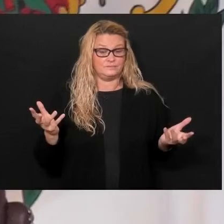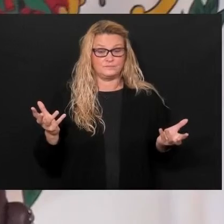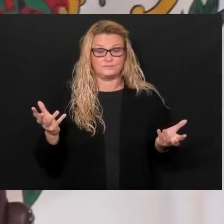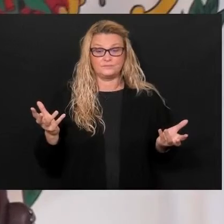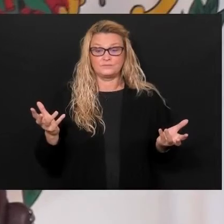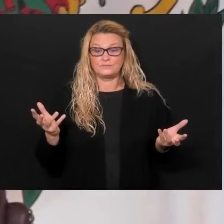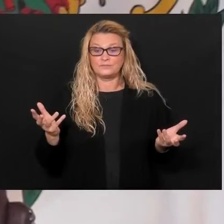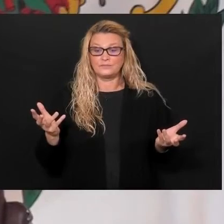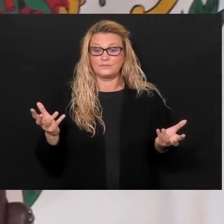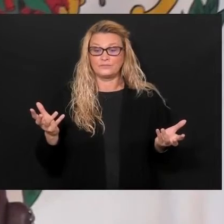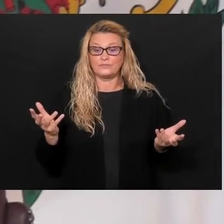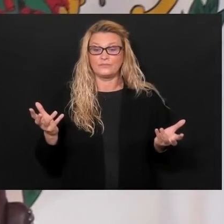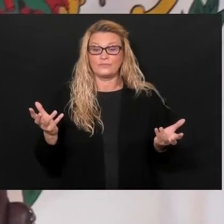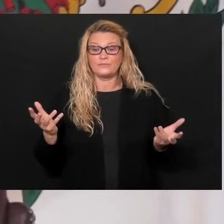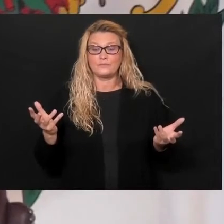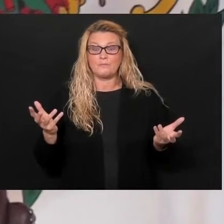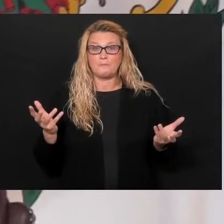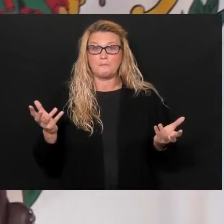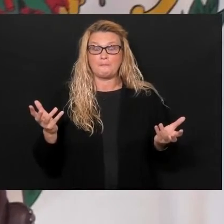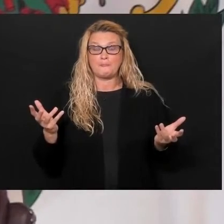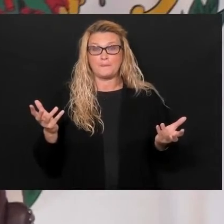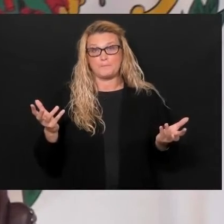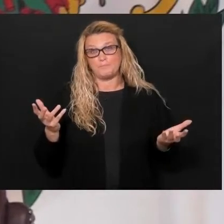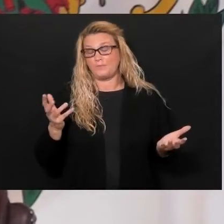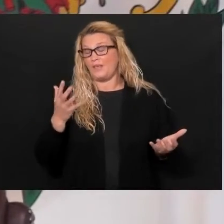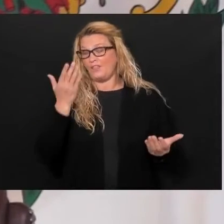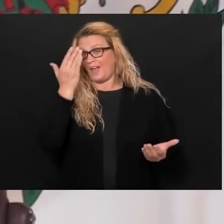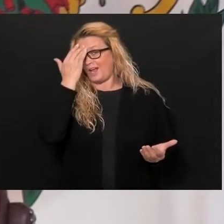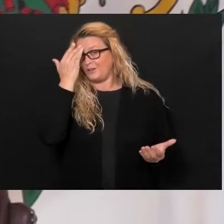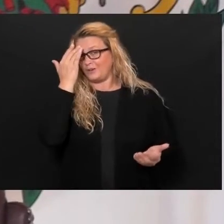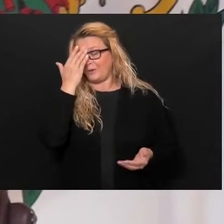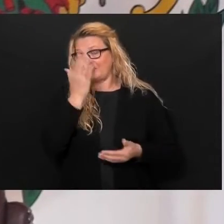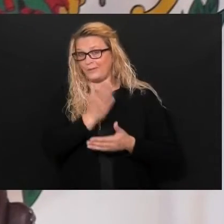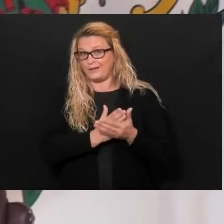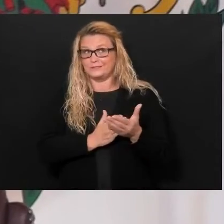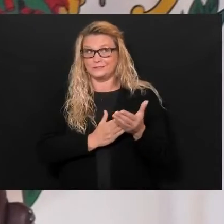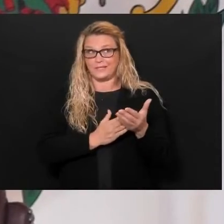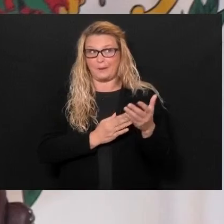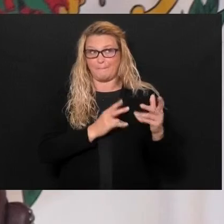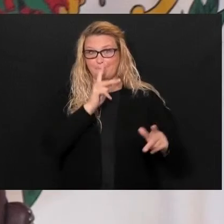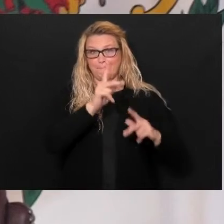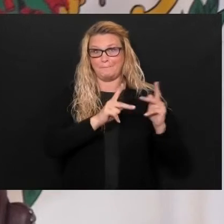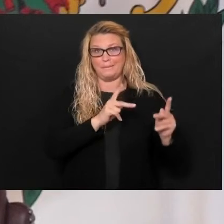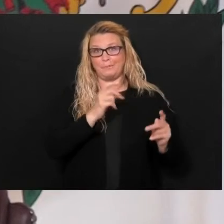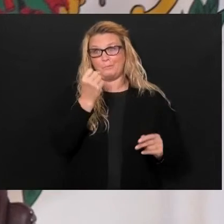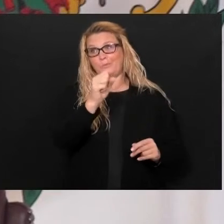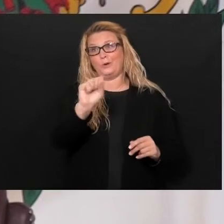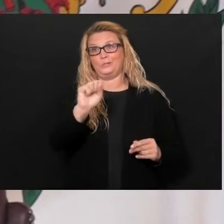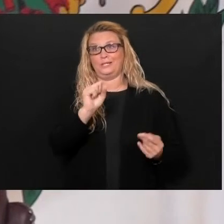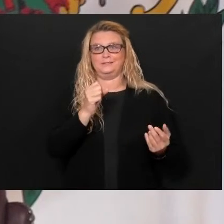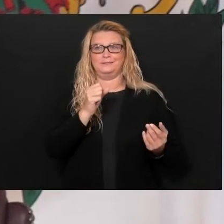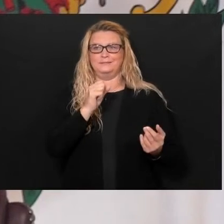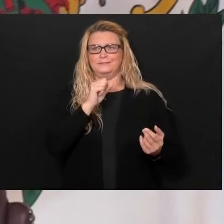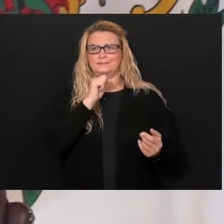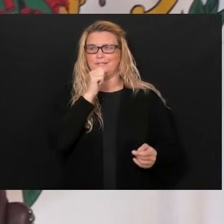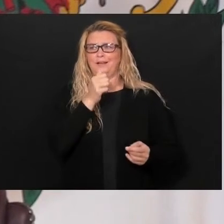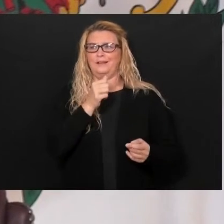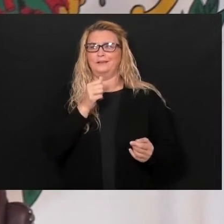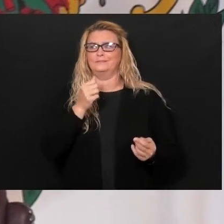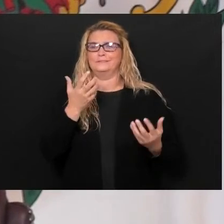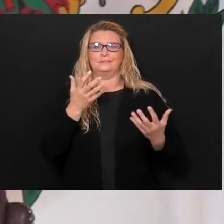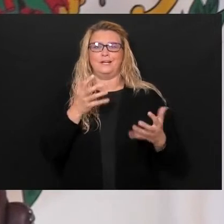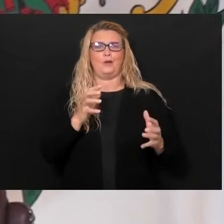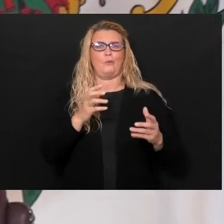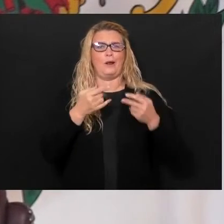to be, because there's people, you know, protesting not wearing a mask, you know, or they don't want to